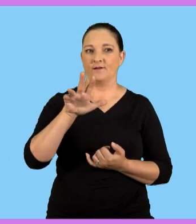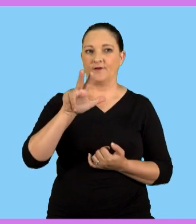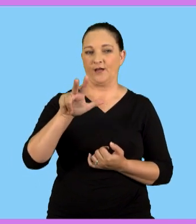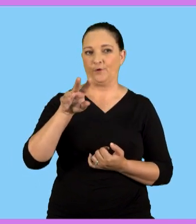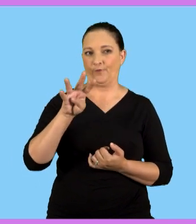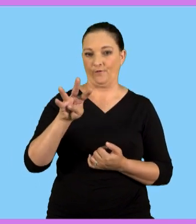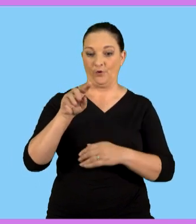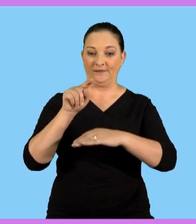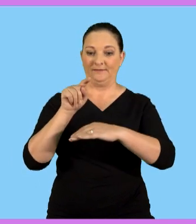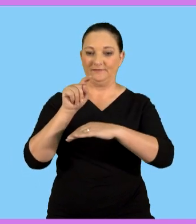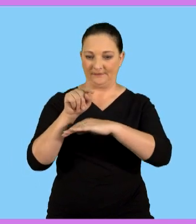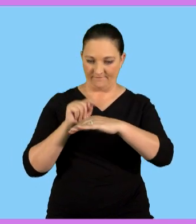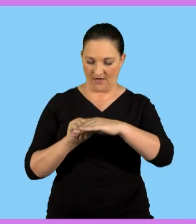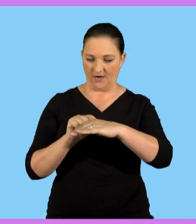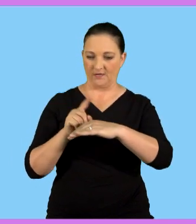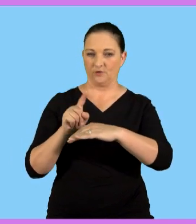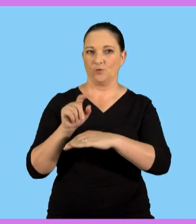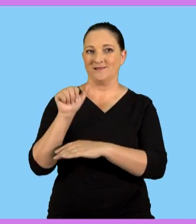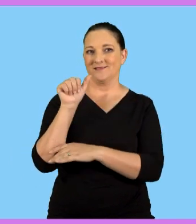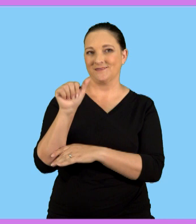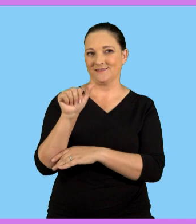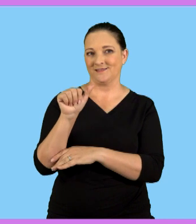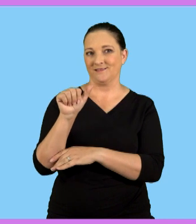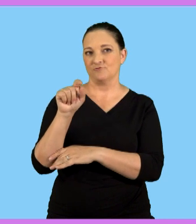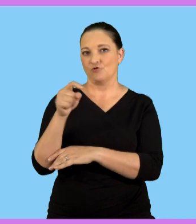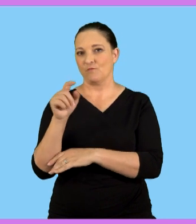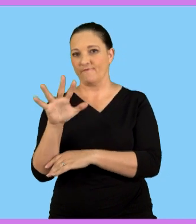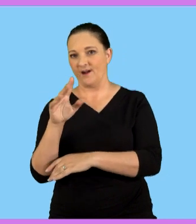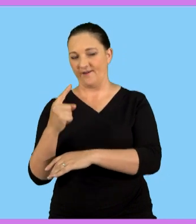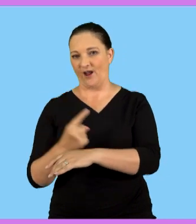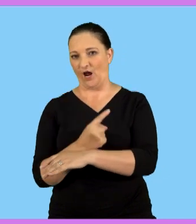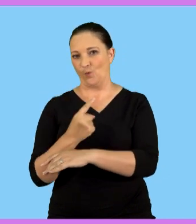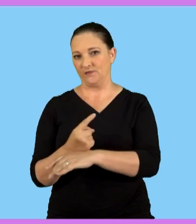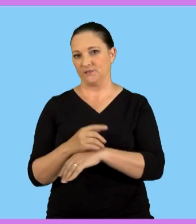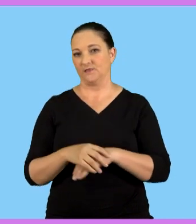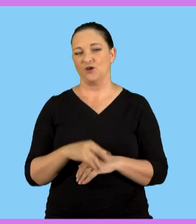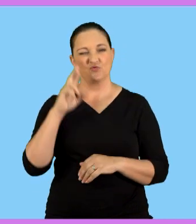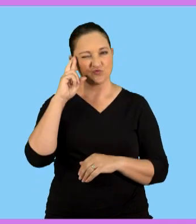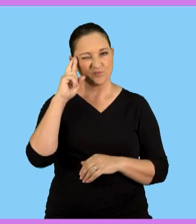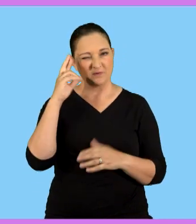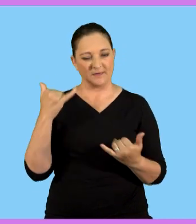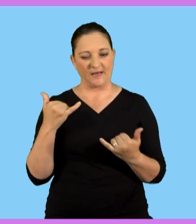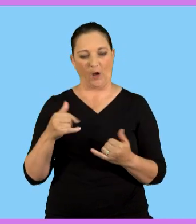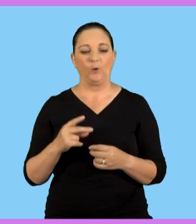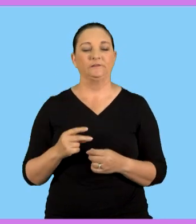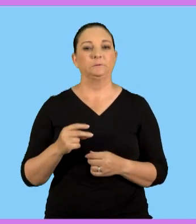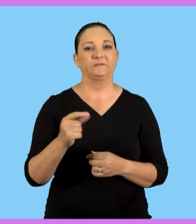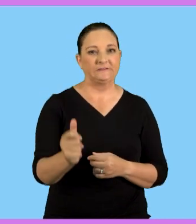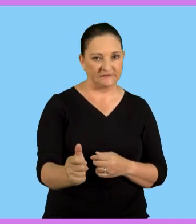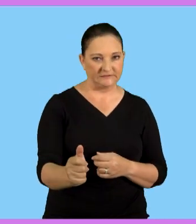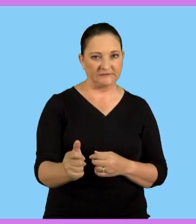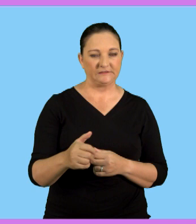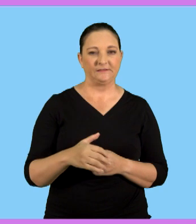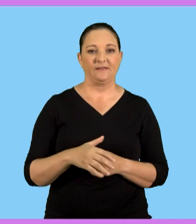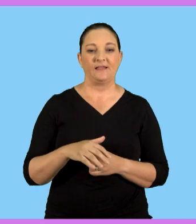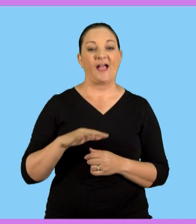584 divided by 6.5 hours. So what will that give us? So that will give us a speed. Remember, it says calculate the